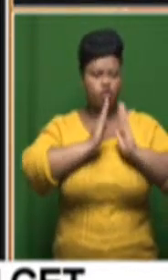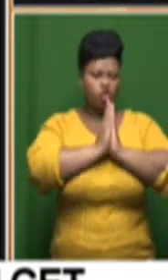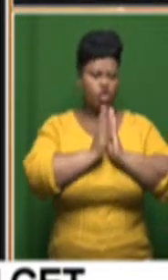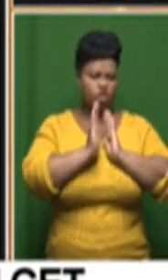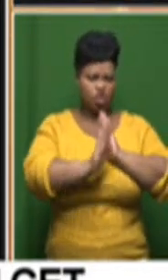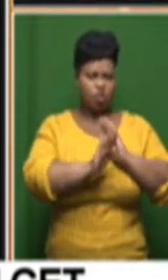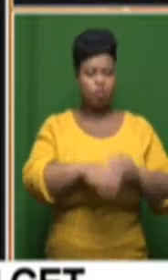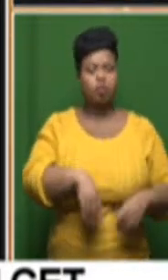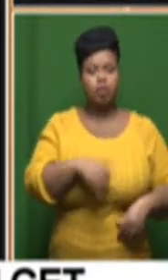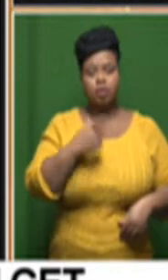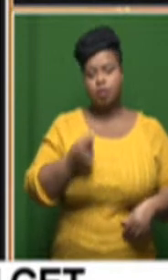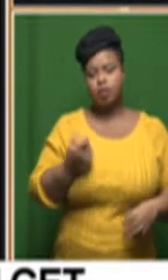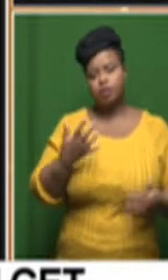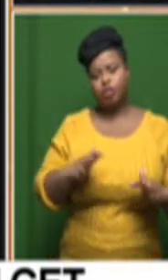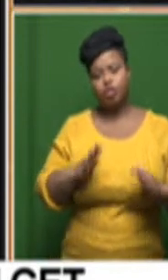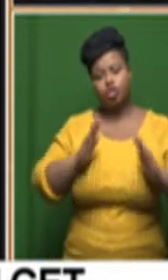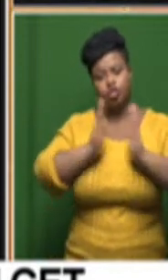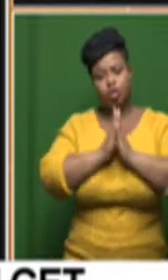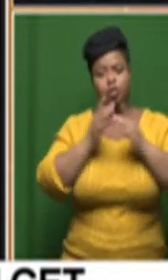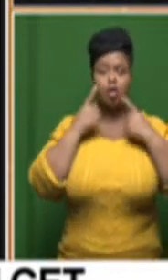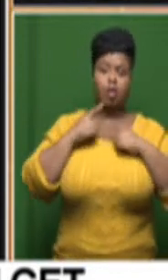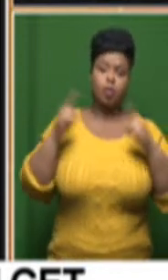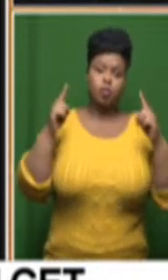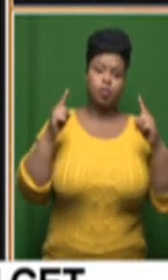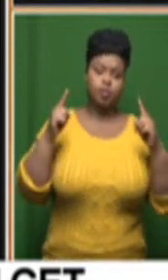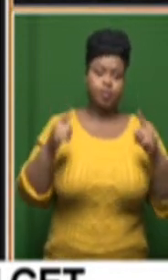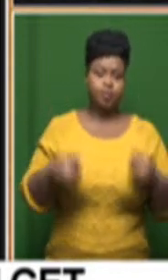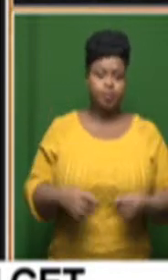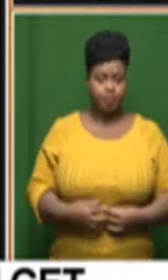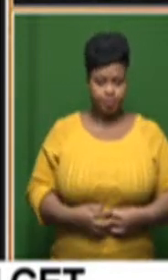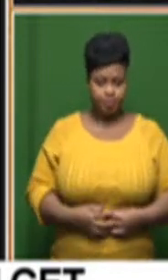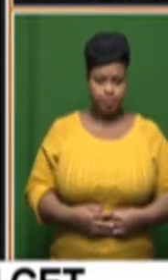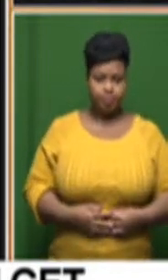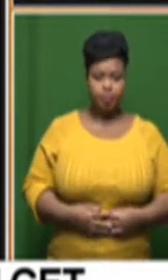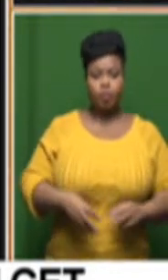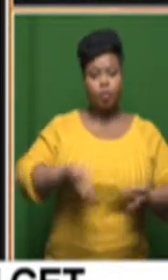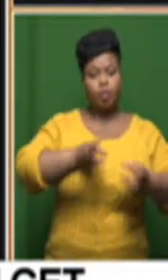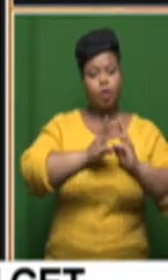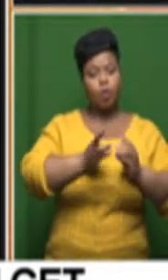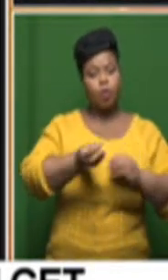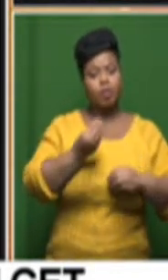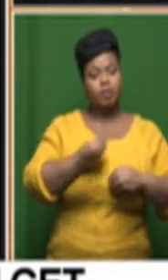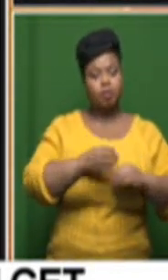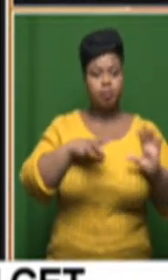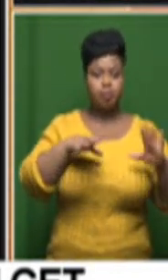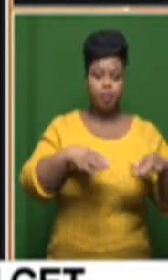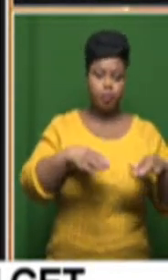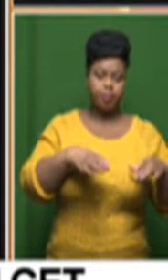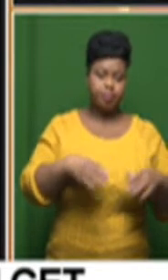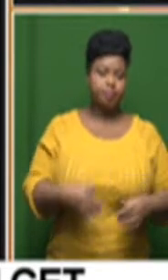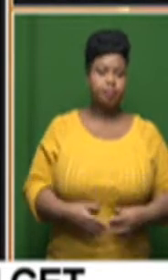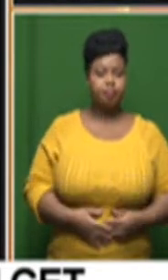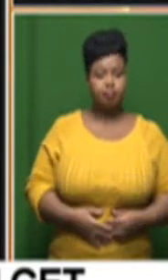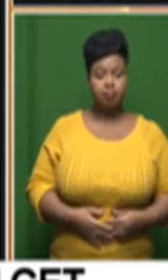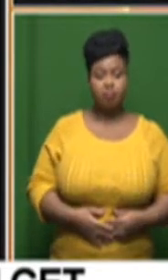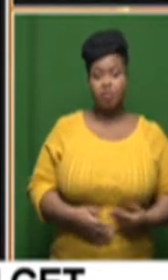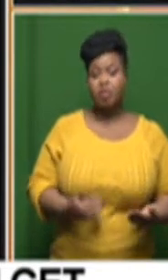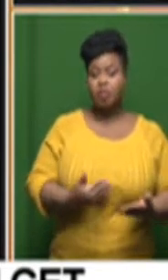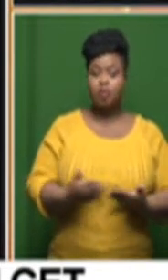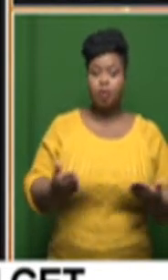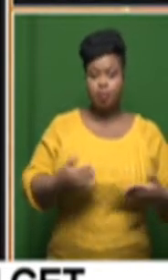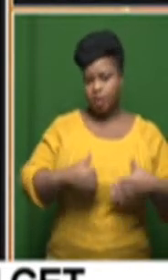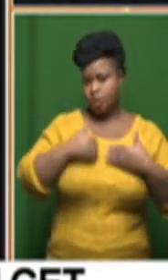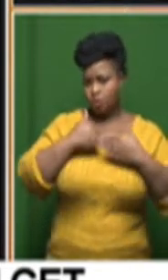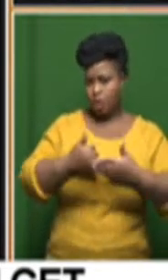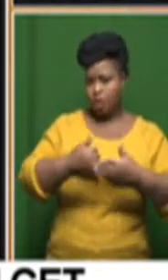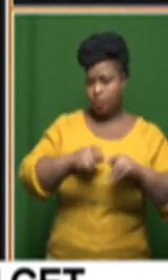They did it on church announcements, their WhatsApp groups, and they campaigned to help all